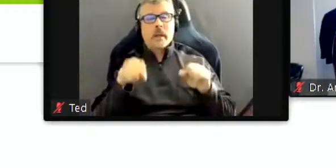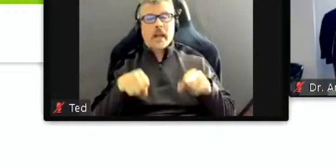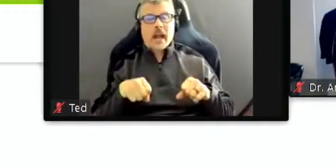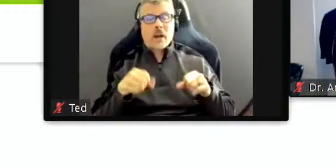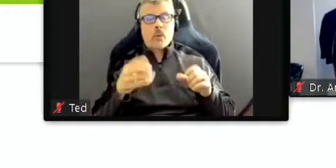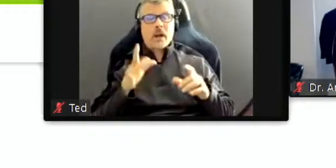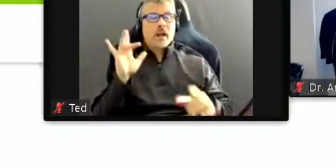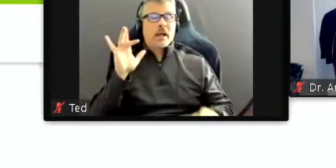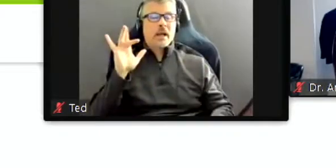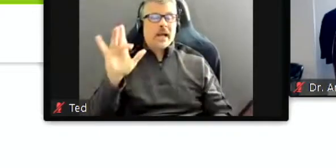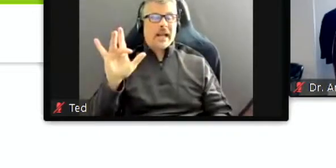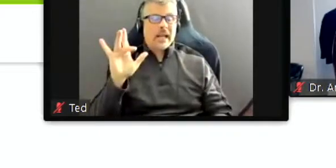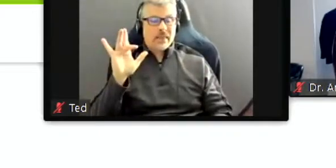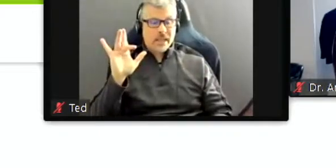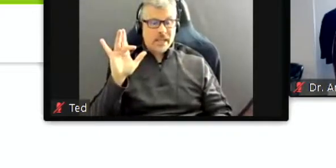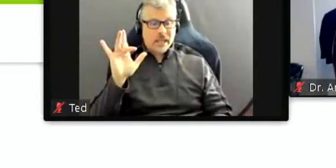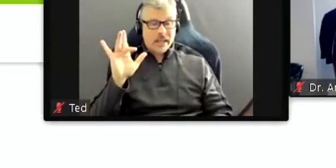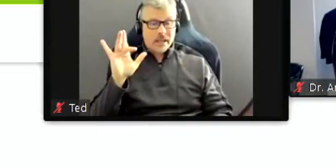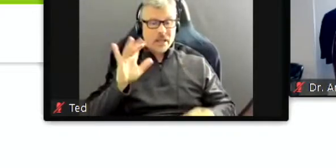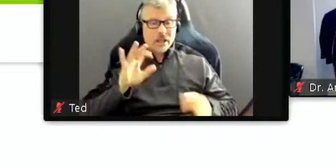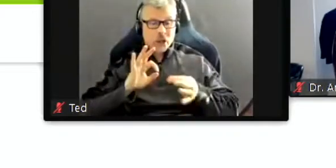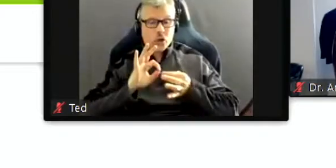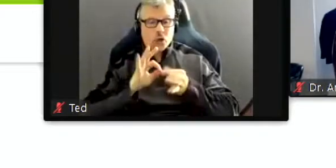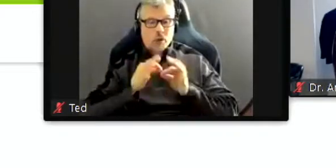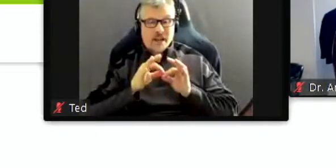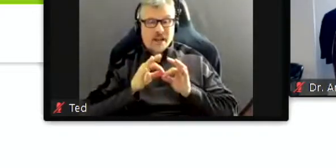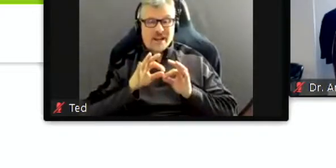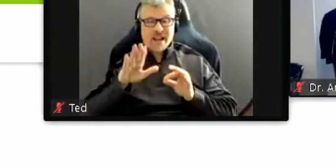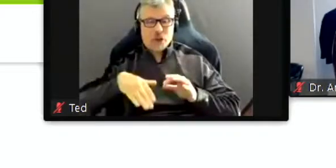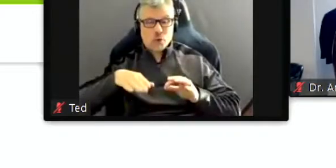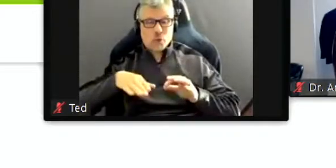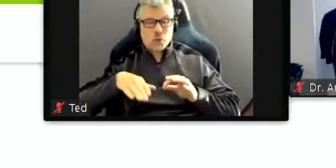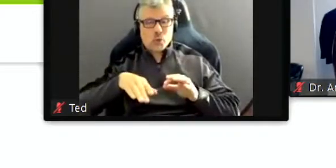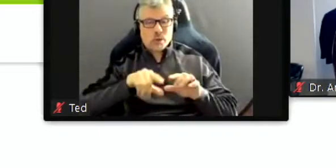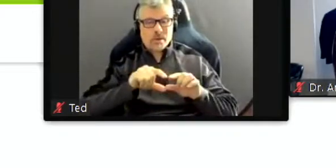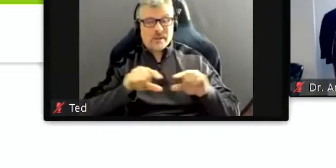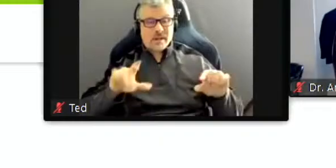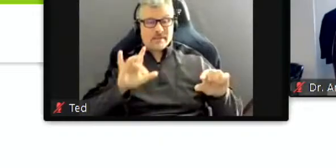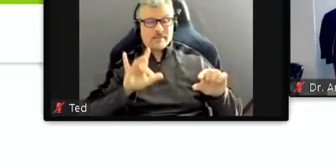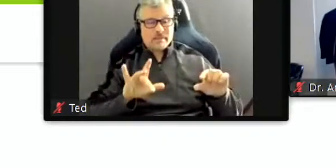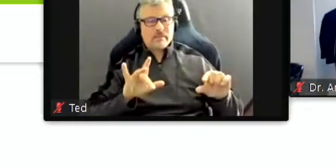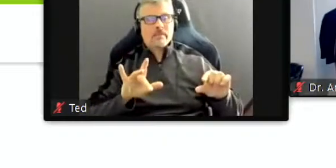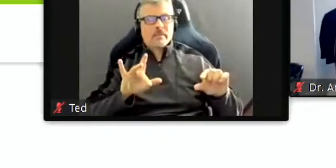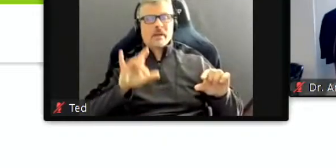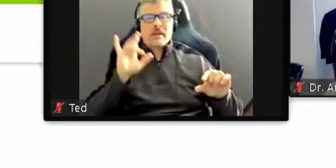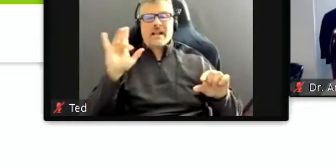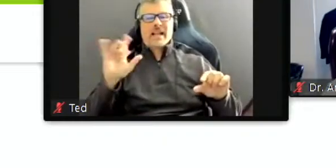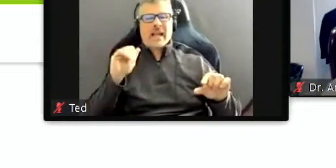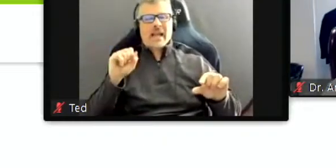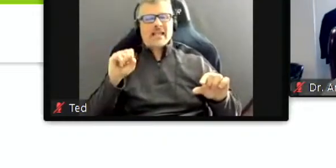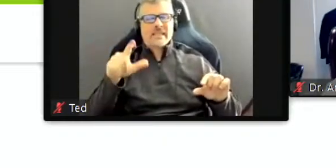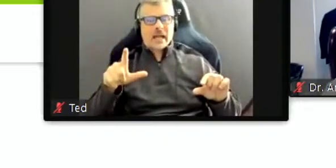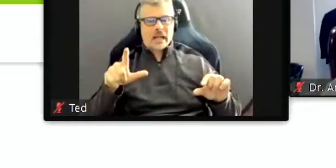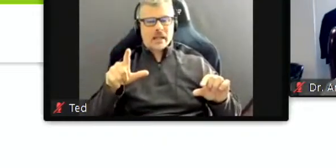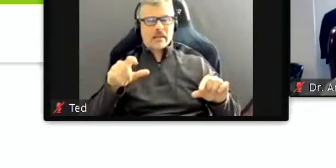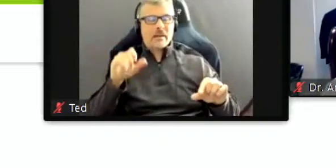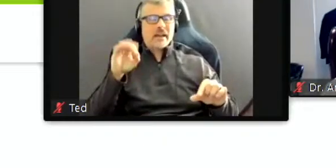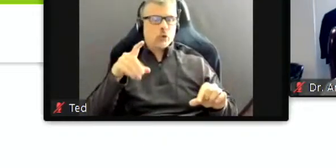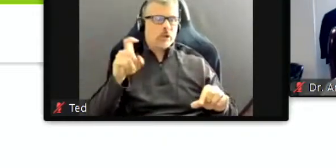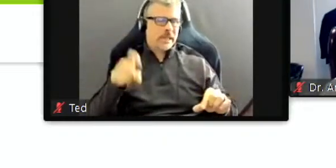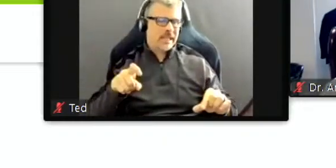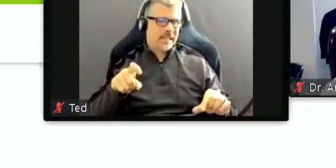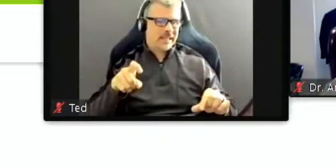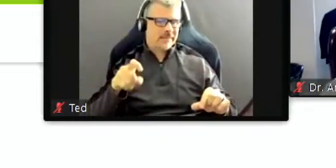the interpretation button in the toolbar at the bottom of your screen and click ASL. If you require a translation